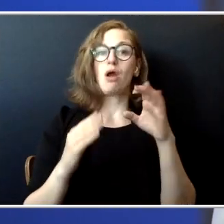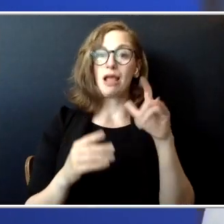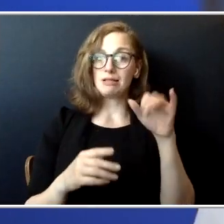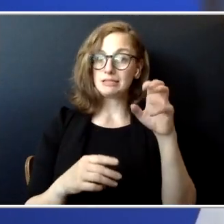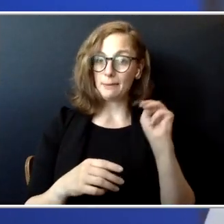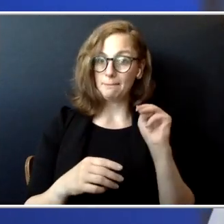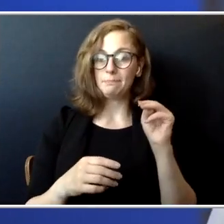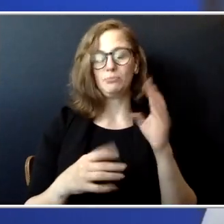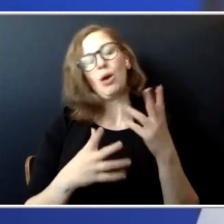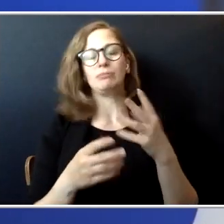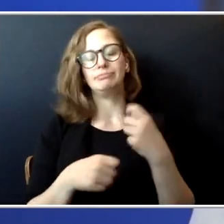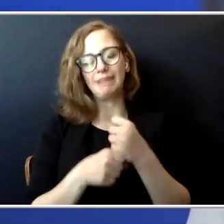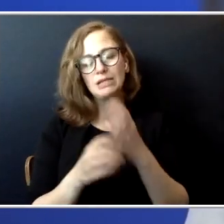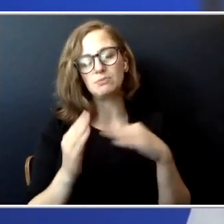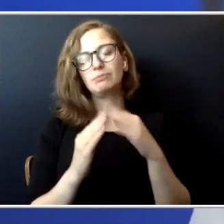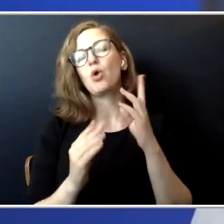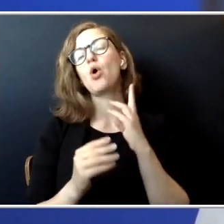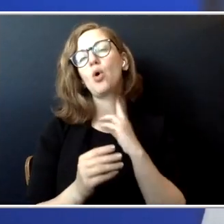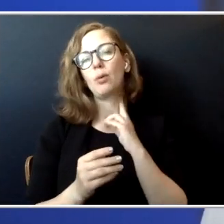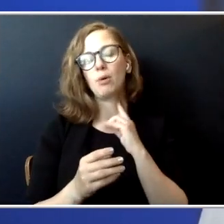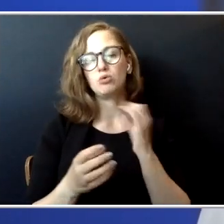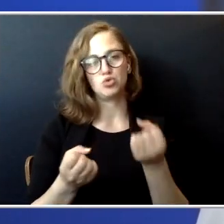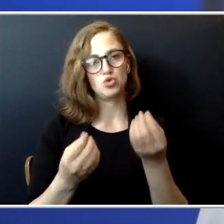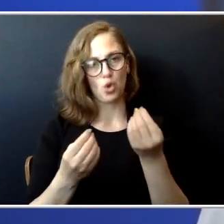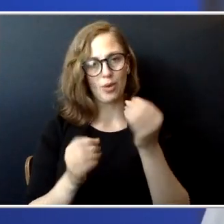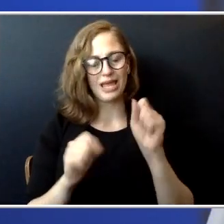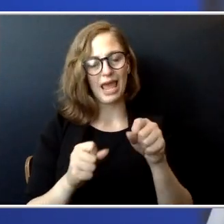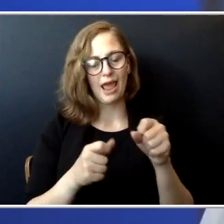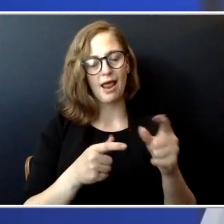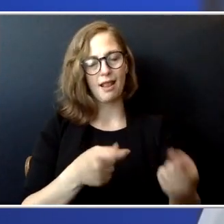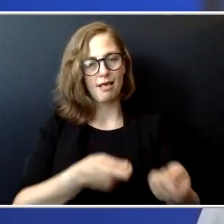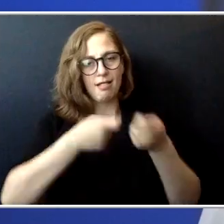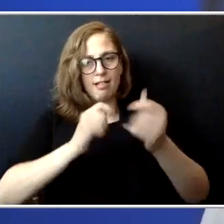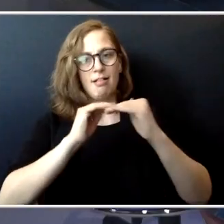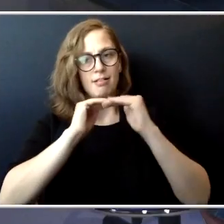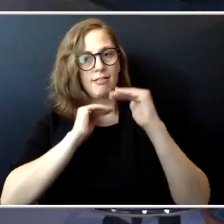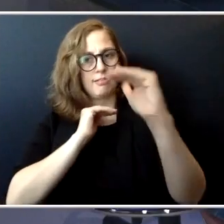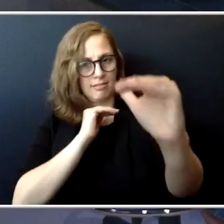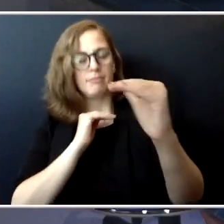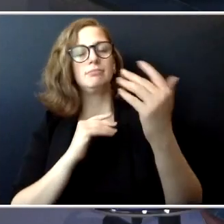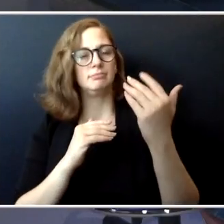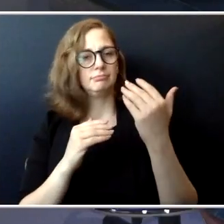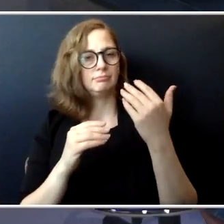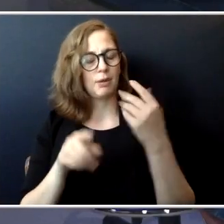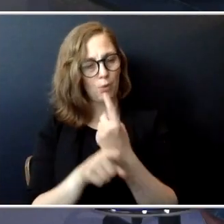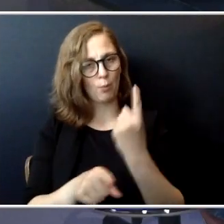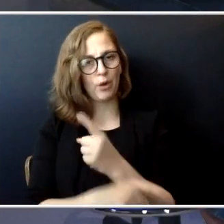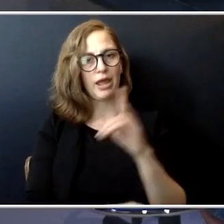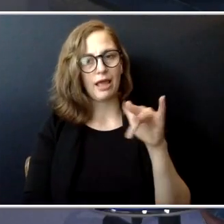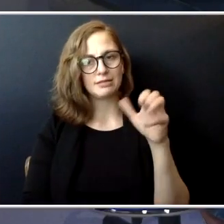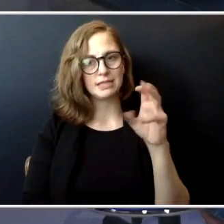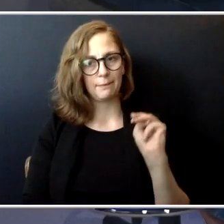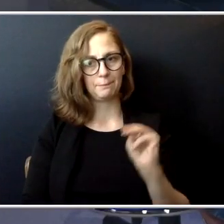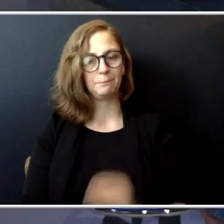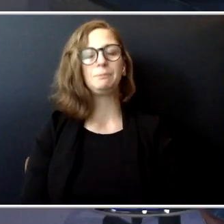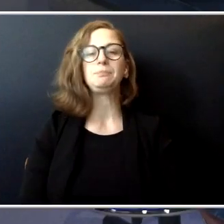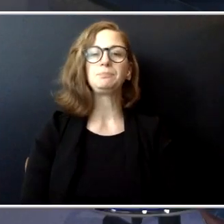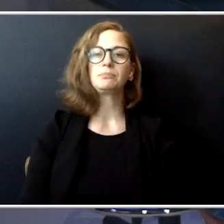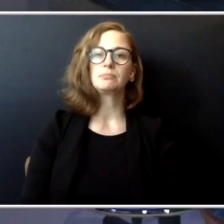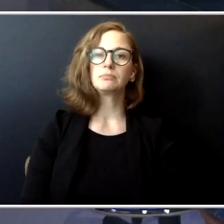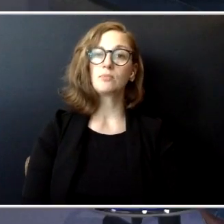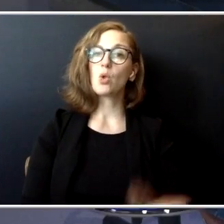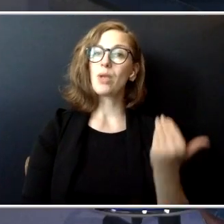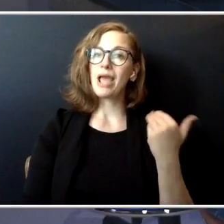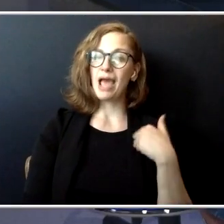high, the parathyroid levels should be low. That's physiologic. And so we have an illustration showing Michelle's